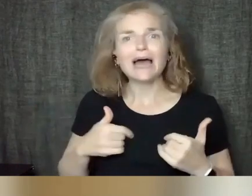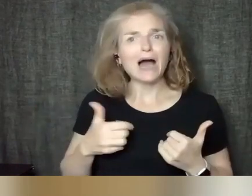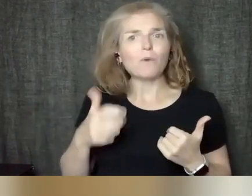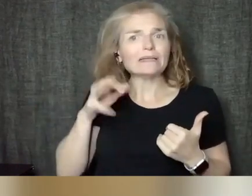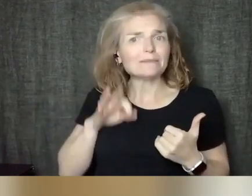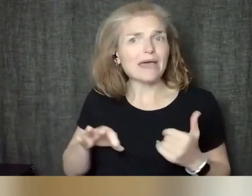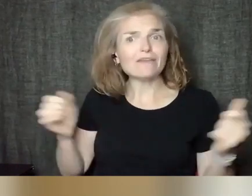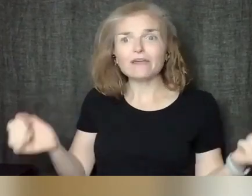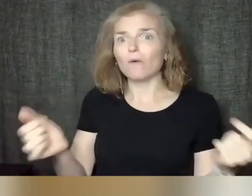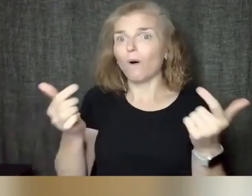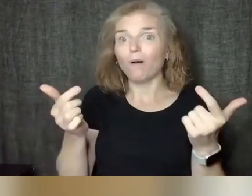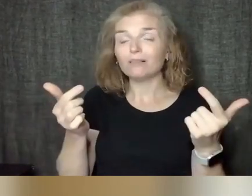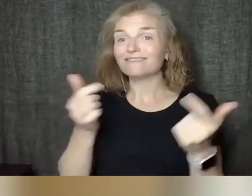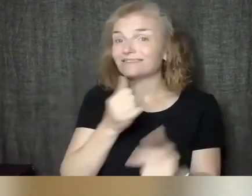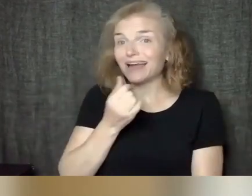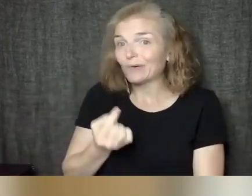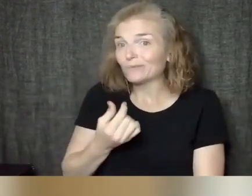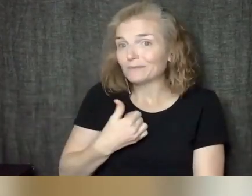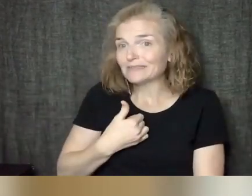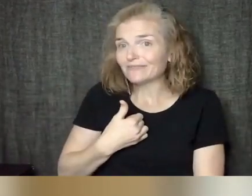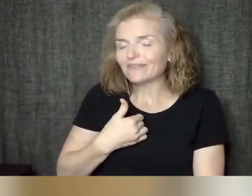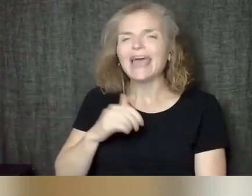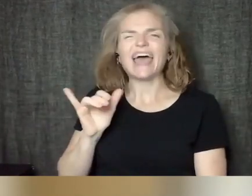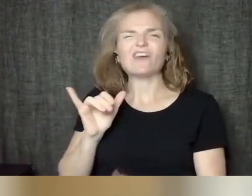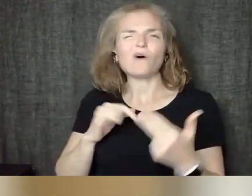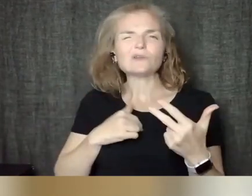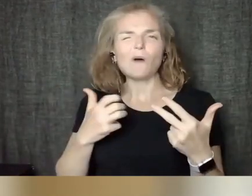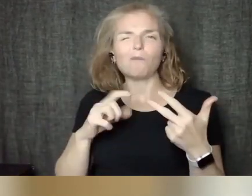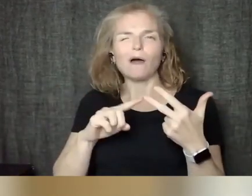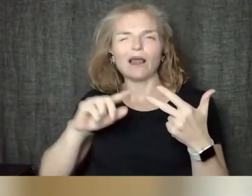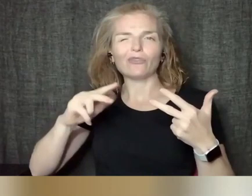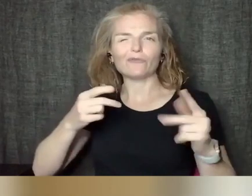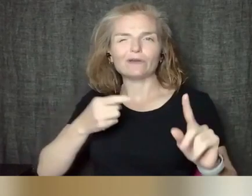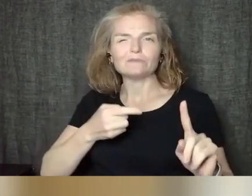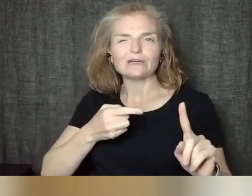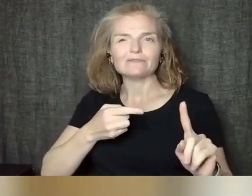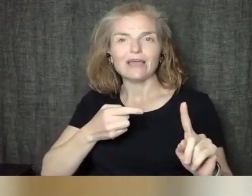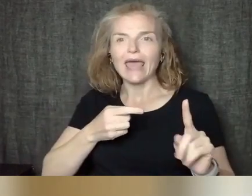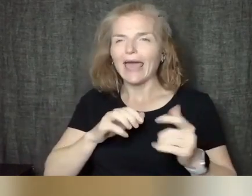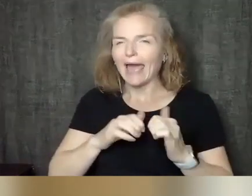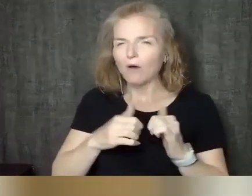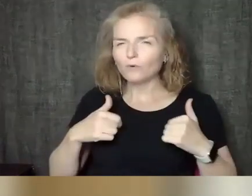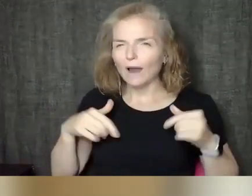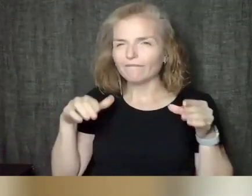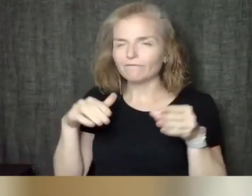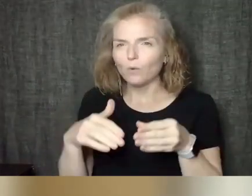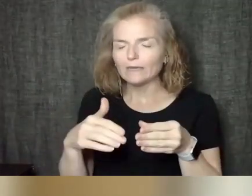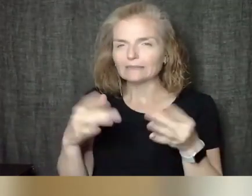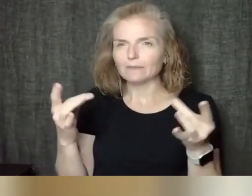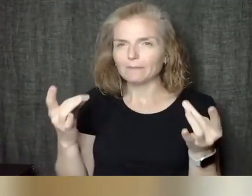then I like to have a third objective, which is something like how I'm going to focus that meditation. You know,